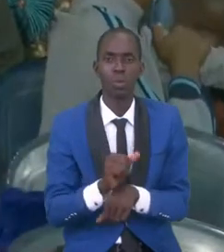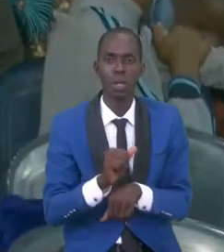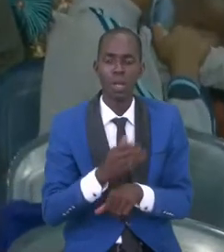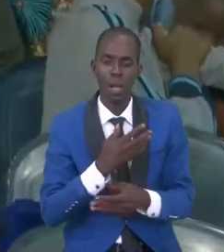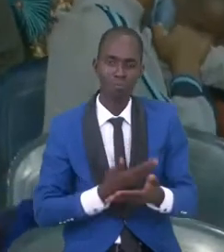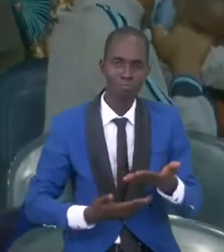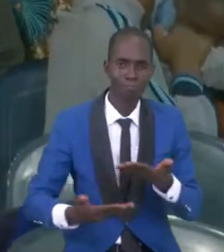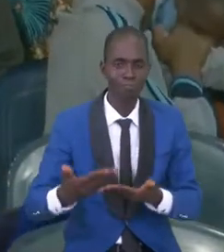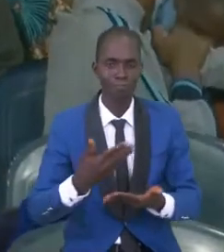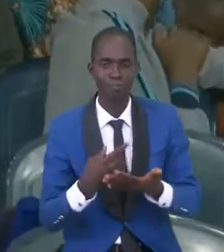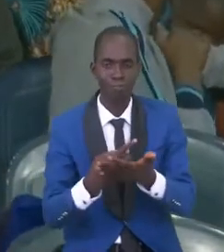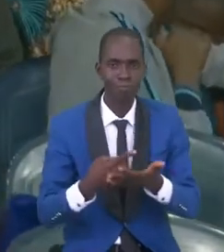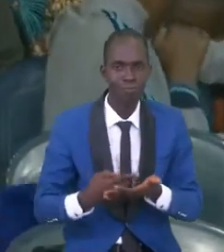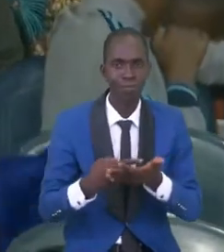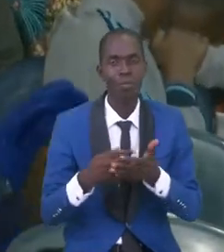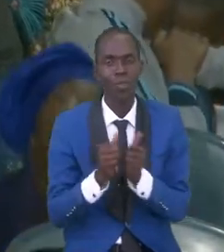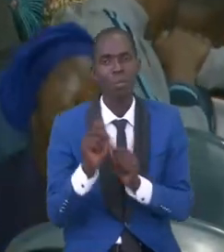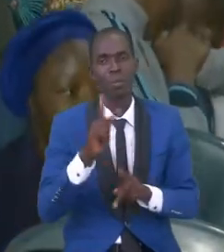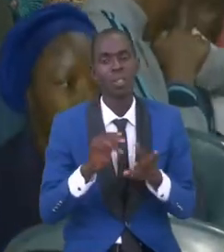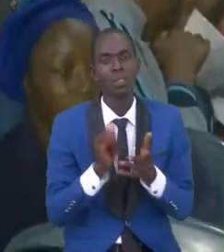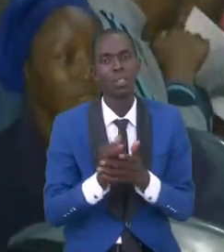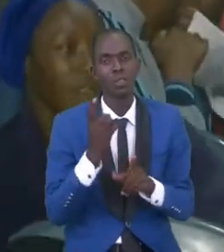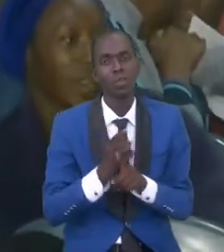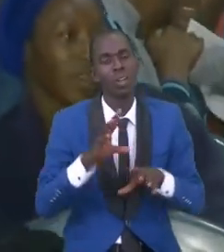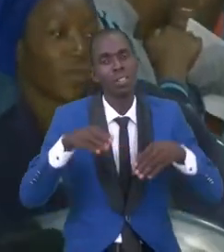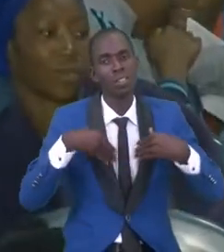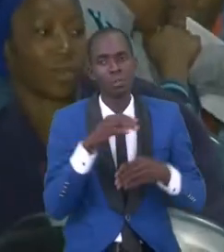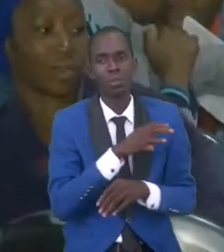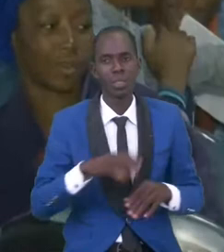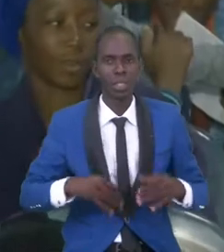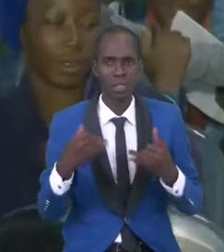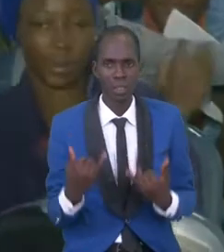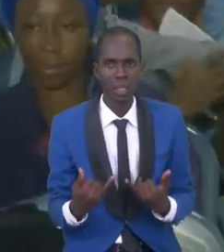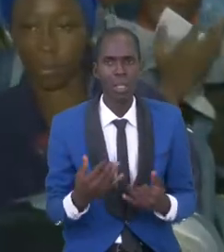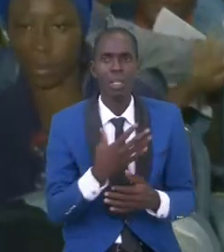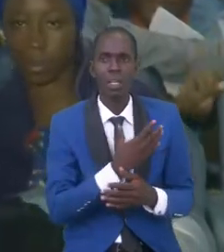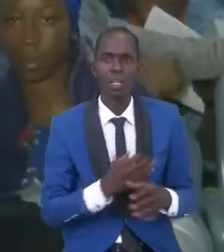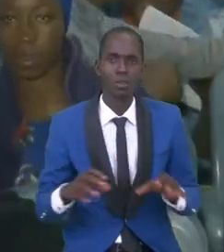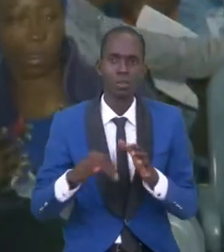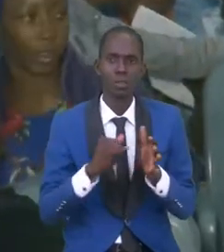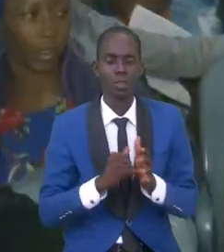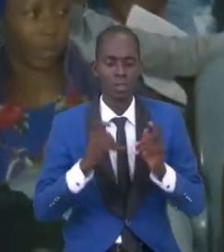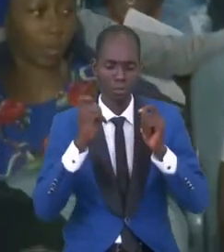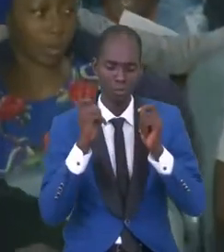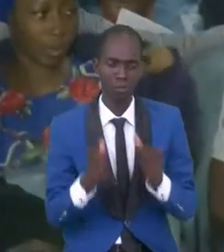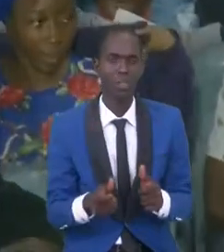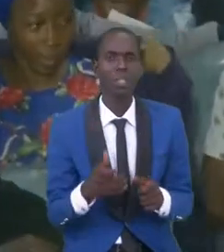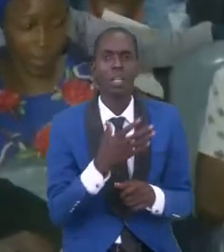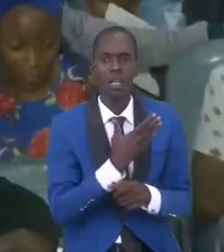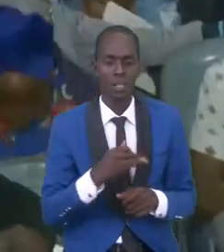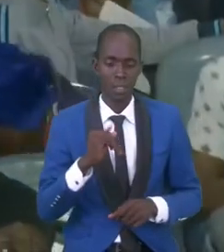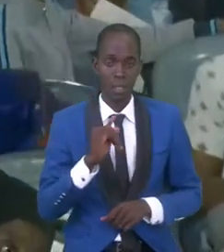with those who have just given their lives to the Lord. And we'll do that briefly. I'll come back